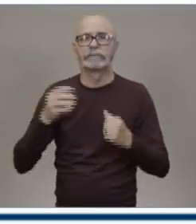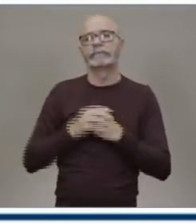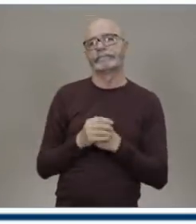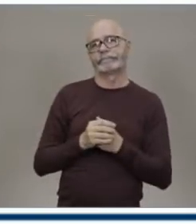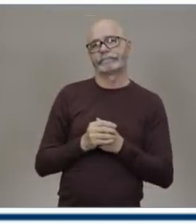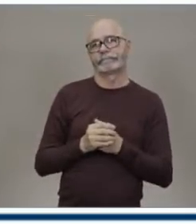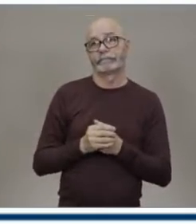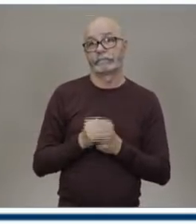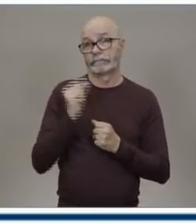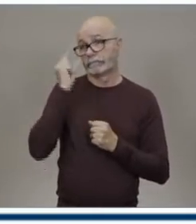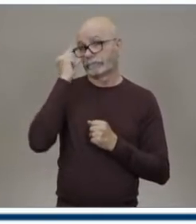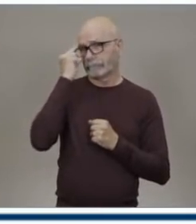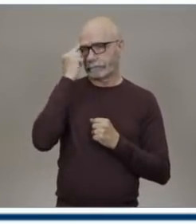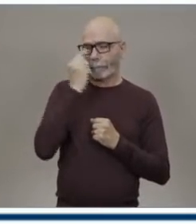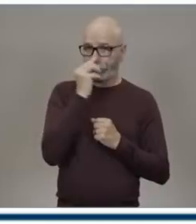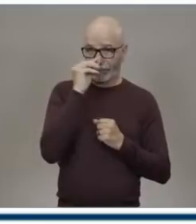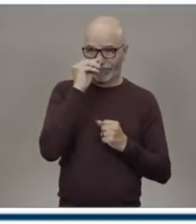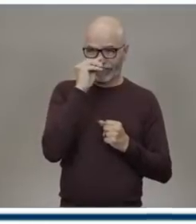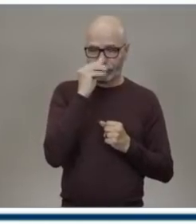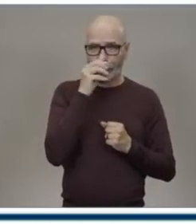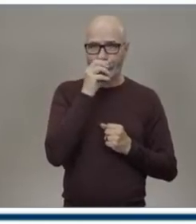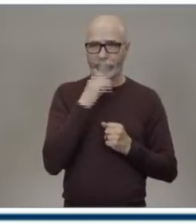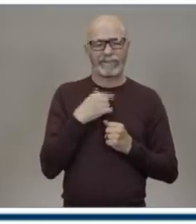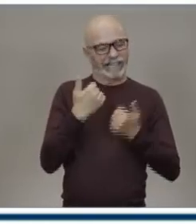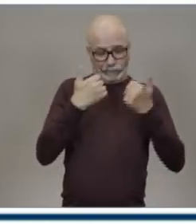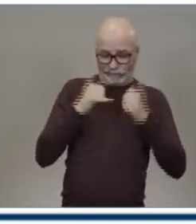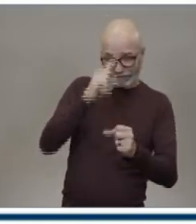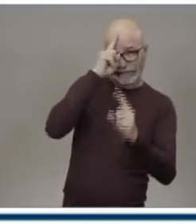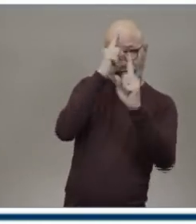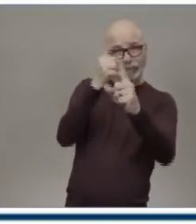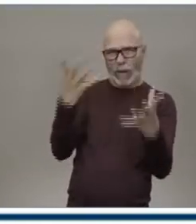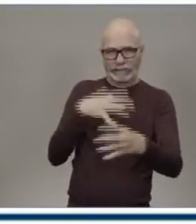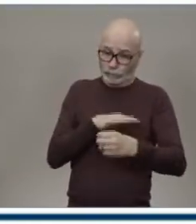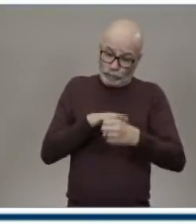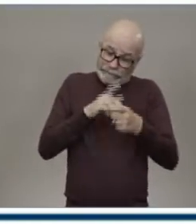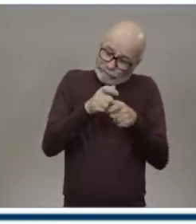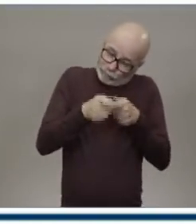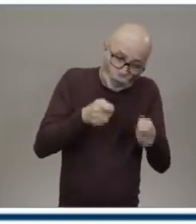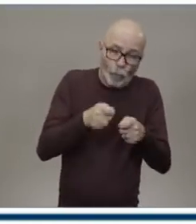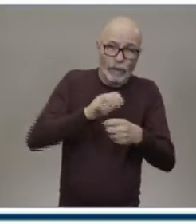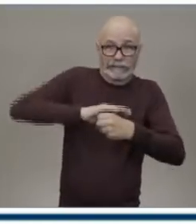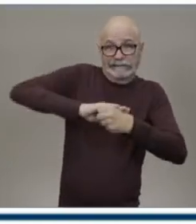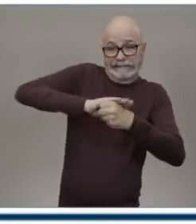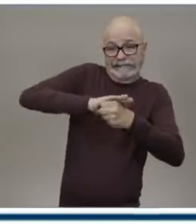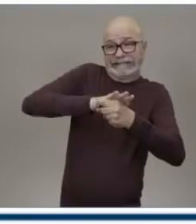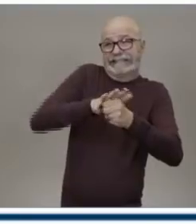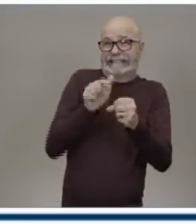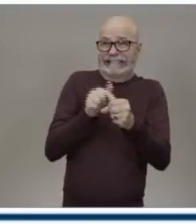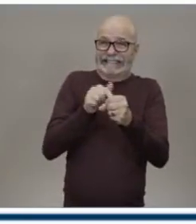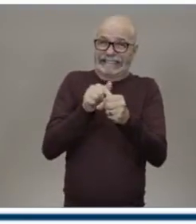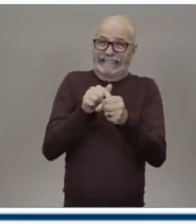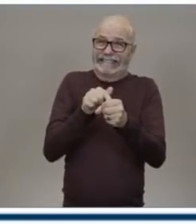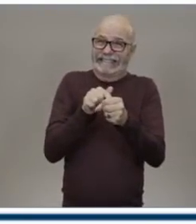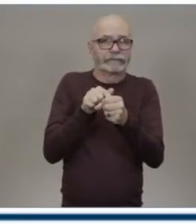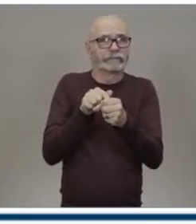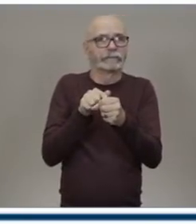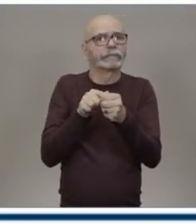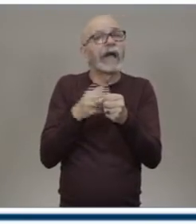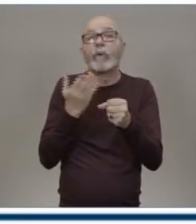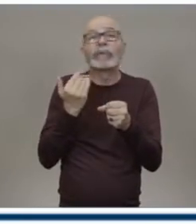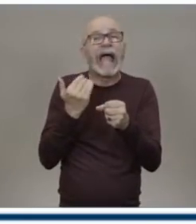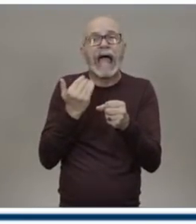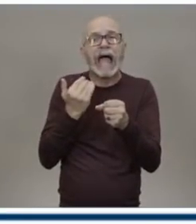our ability to keep COVID well controlled during this second wave is having both easy access